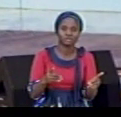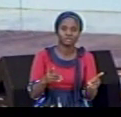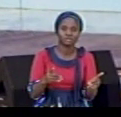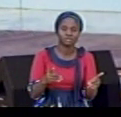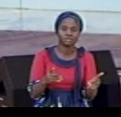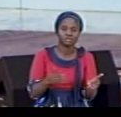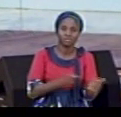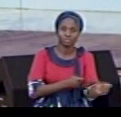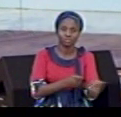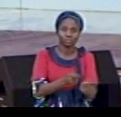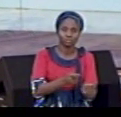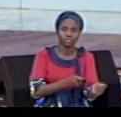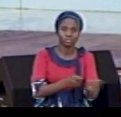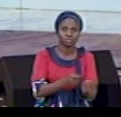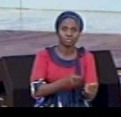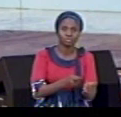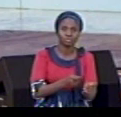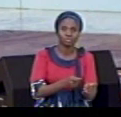Dominion.